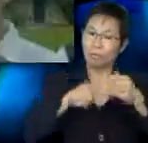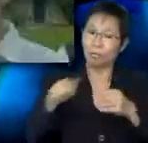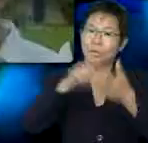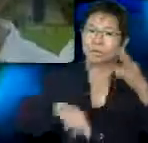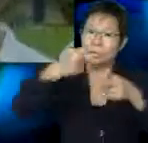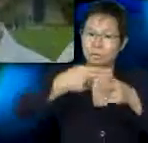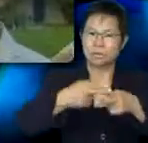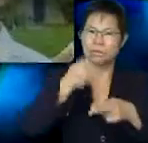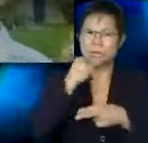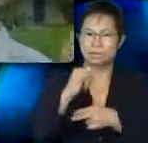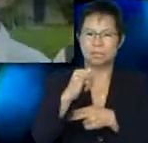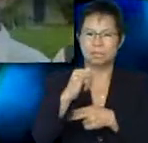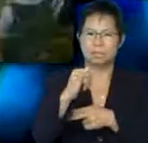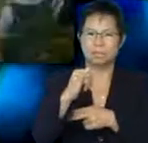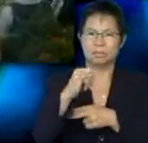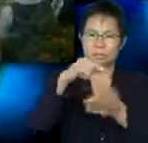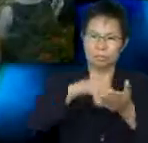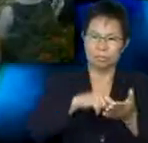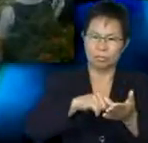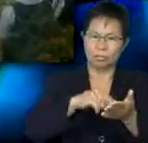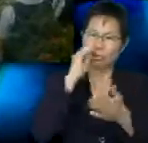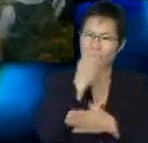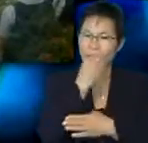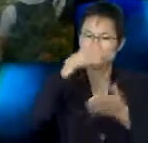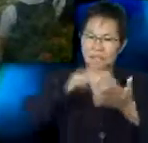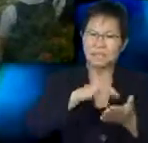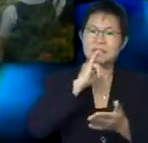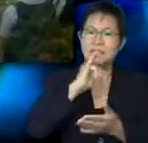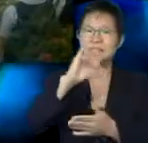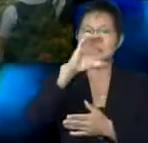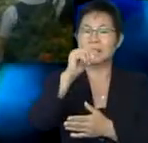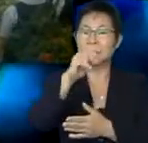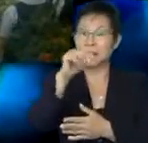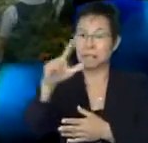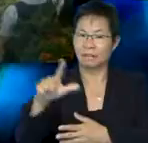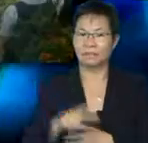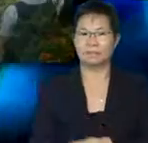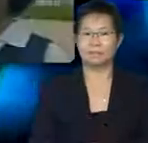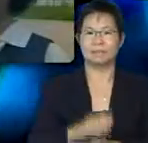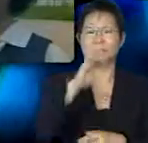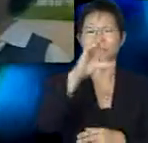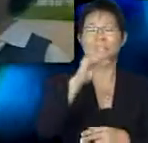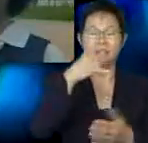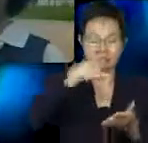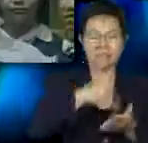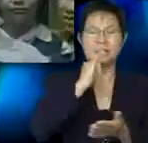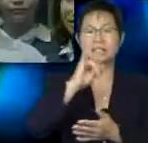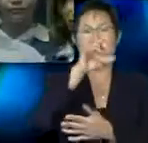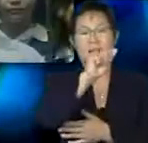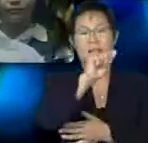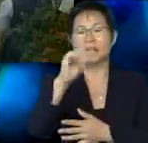flower? Is it a canna, sir? Yes, you are right. It is. It is a canna.